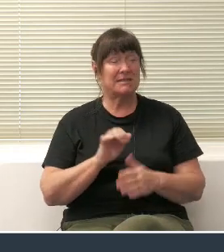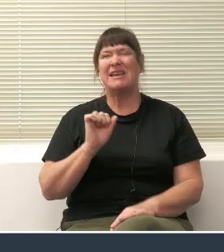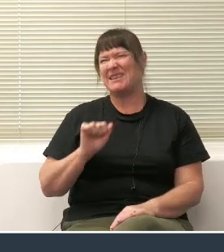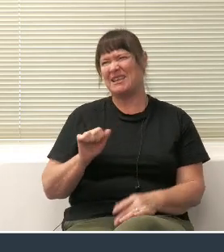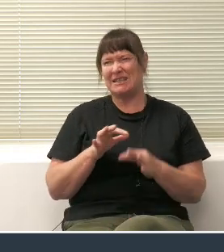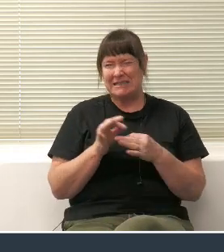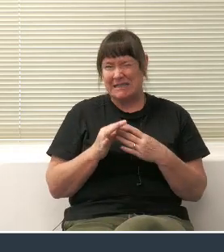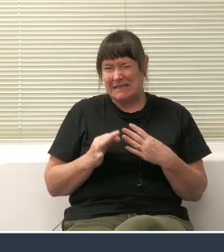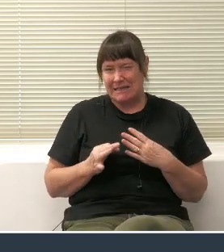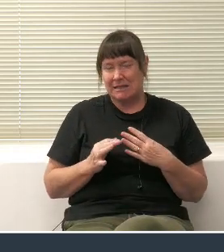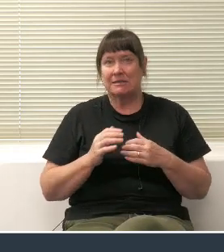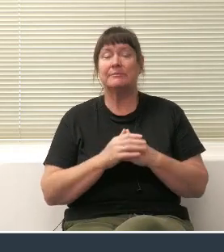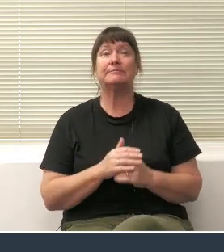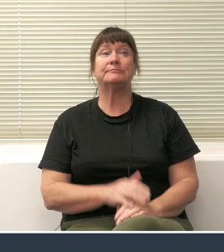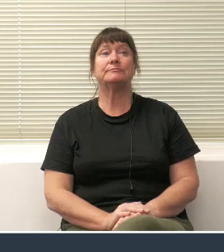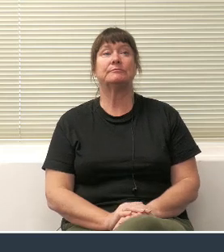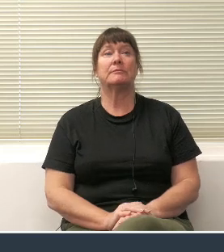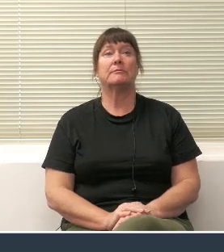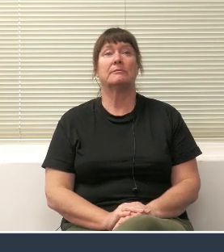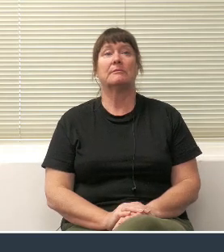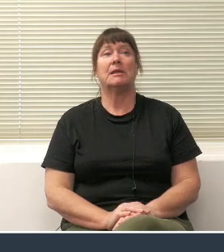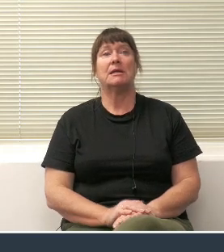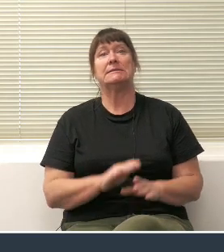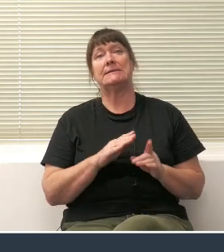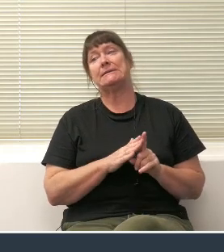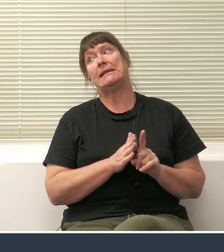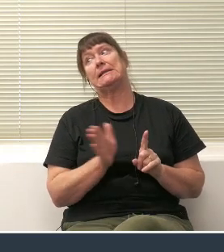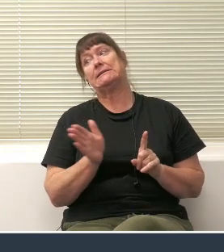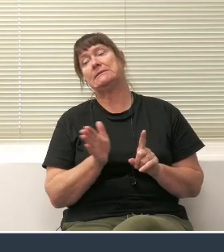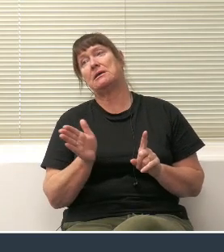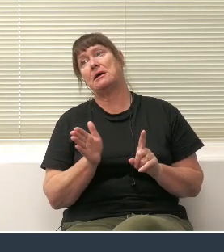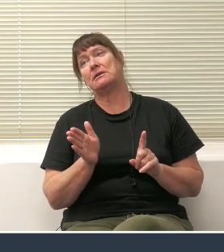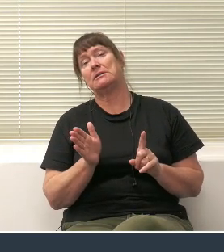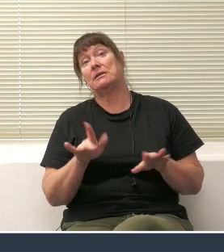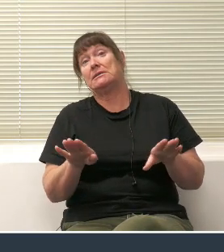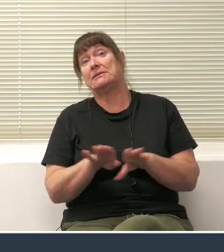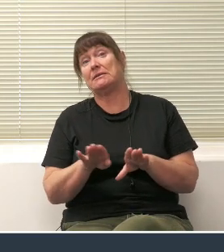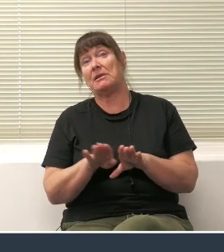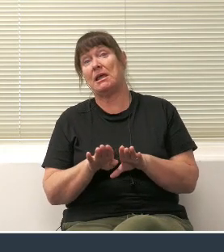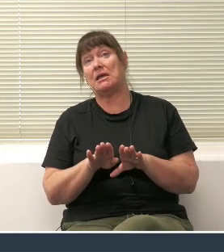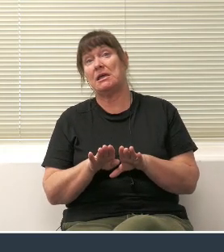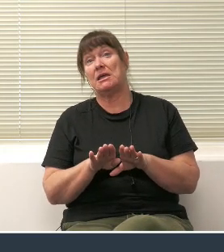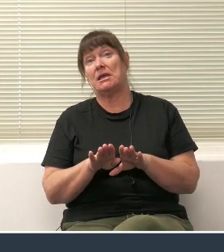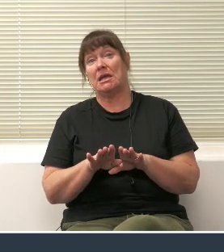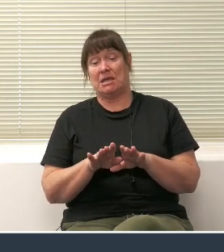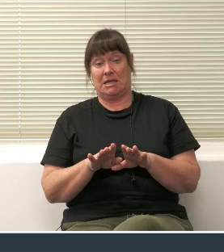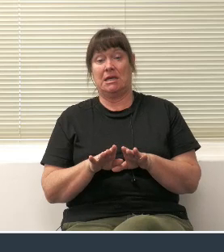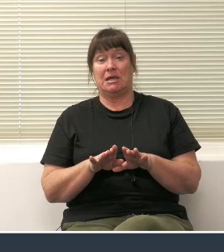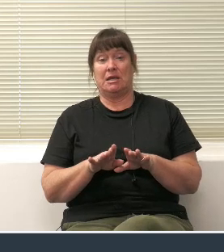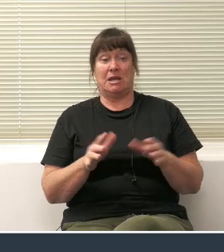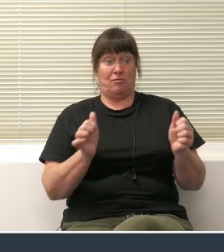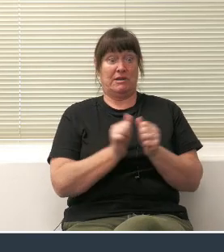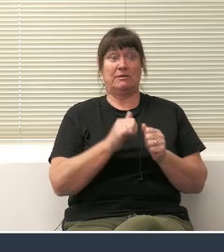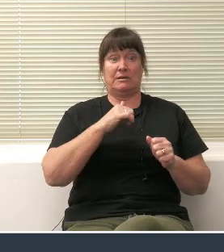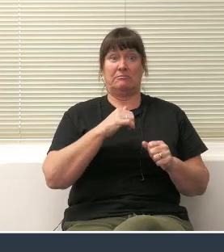teasing that out. Councillor Mawson. Through you, Madam Mayor, just taking a sidestep on what we've been talking about, but similar, because there's been a lot of talk about clarity in our